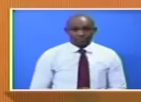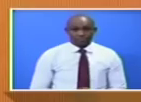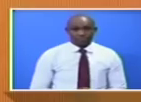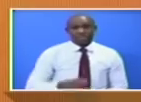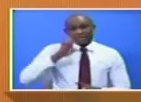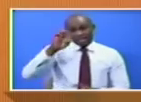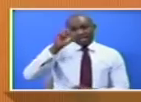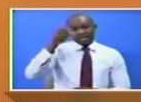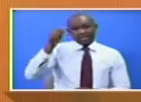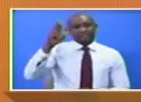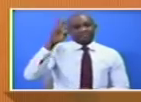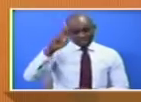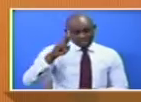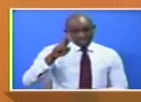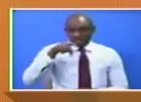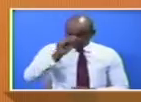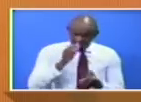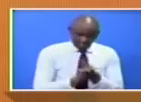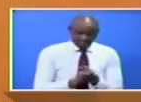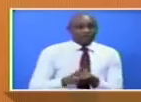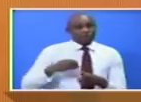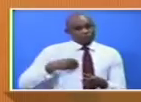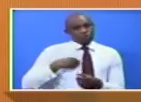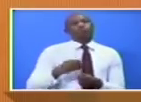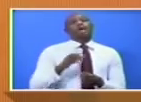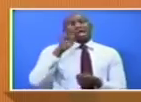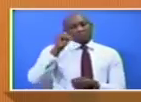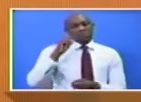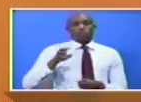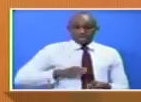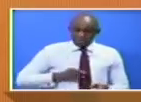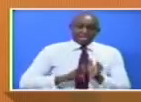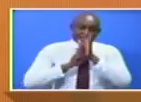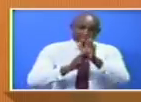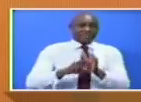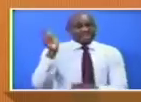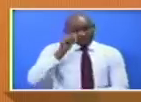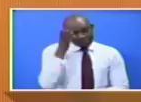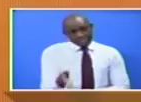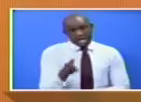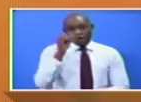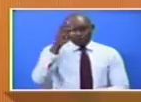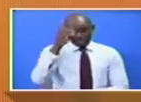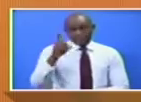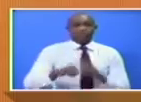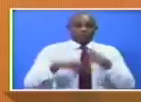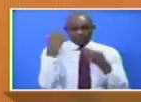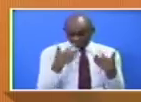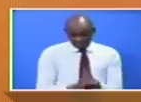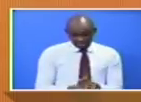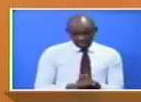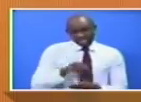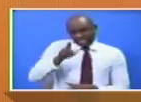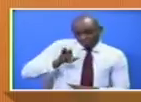Esther Passaris ndiye mshindi katika mchujo wa kiti cha mwakilishi wa kike kaunti ya Nairobi kupitia tiketi ya ODM. Passaris